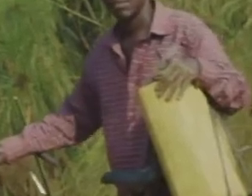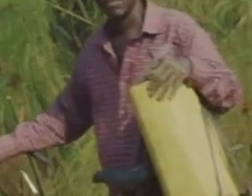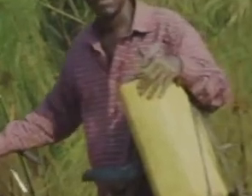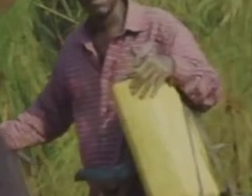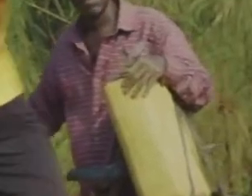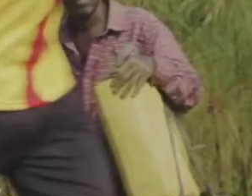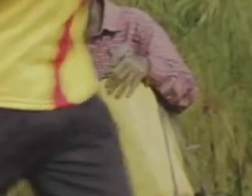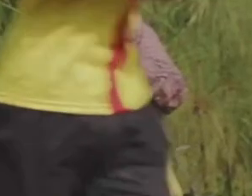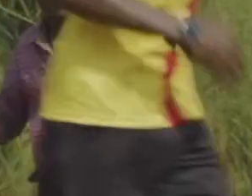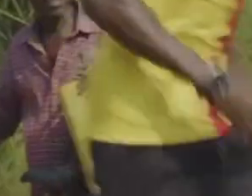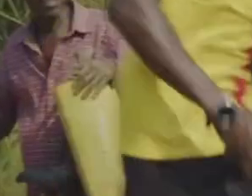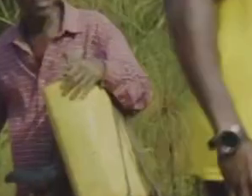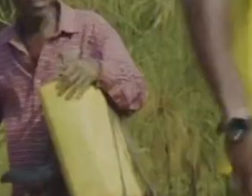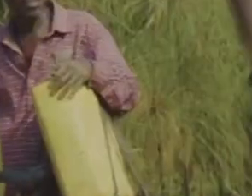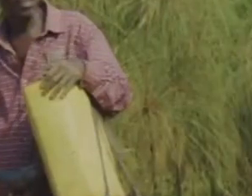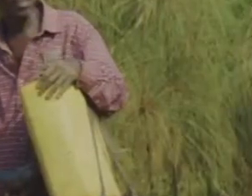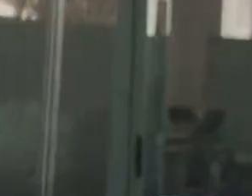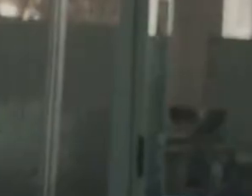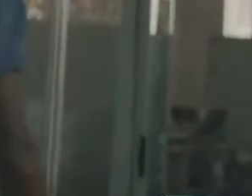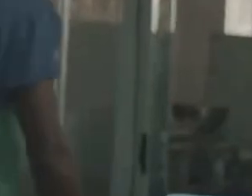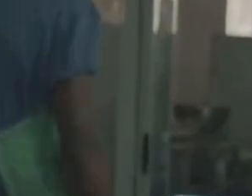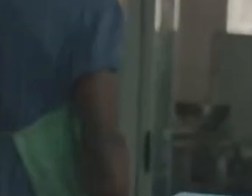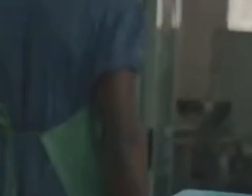It's the same here.